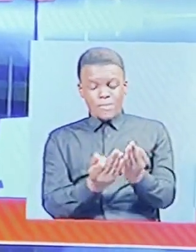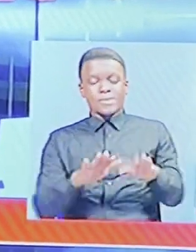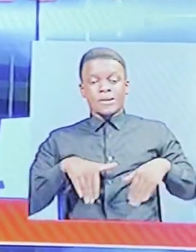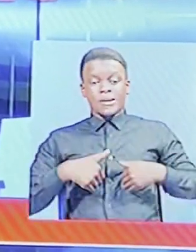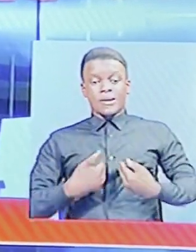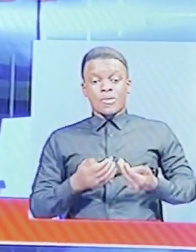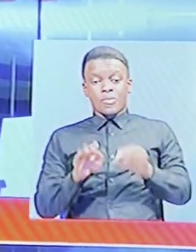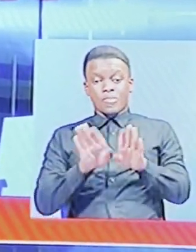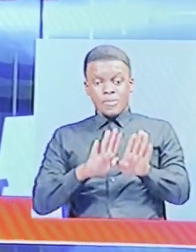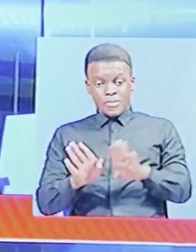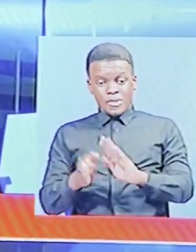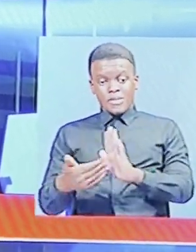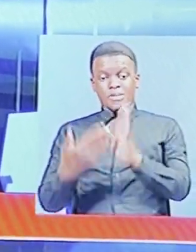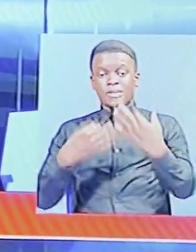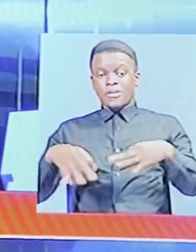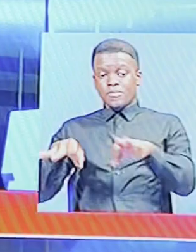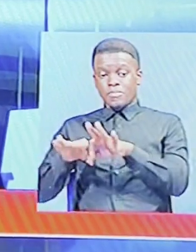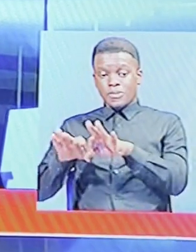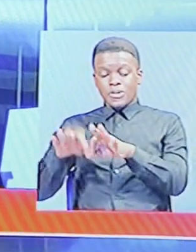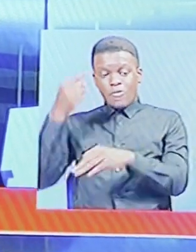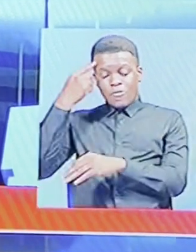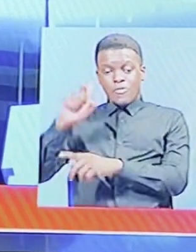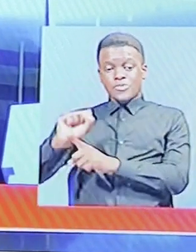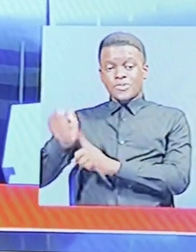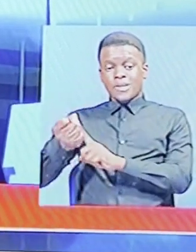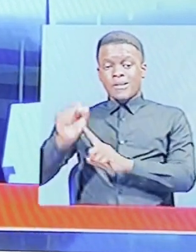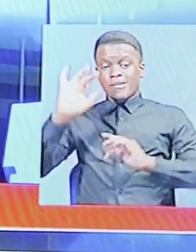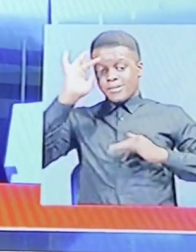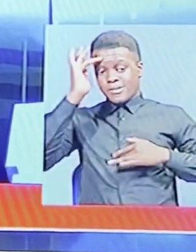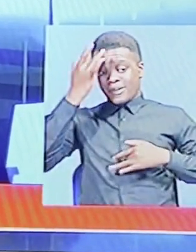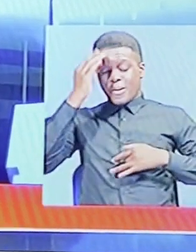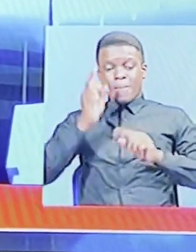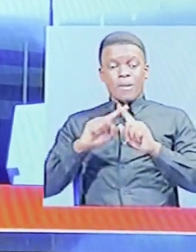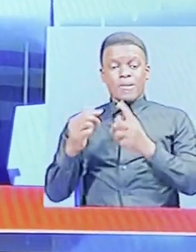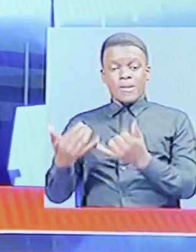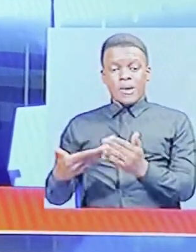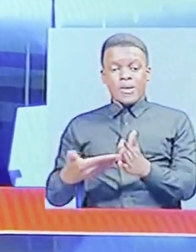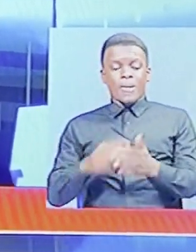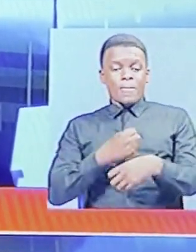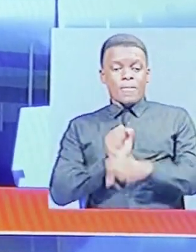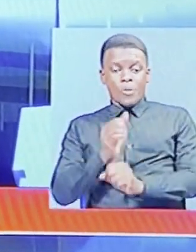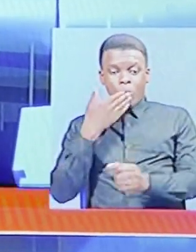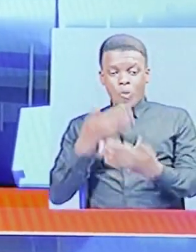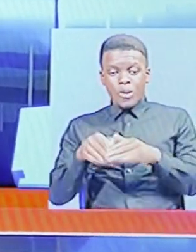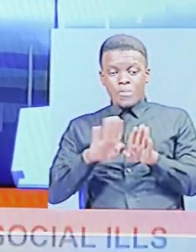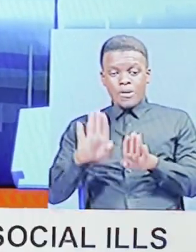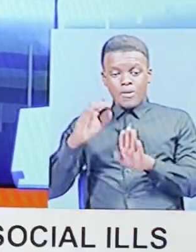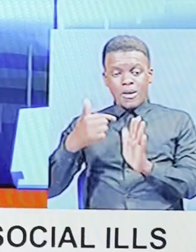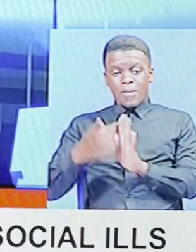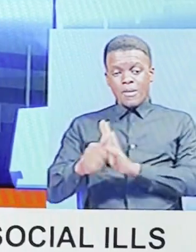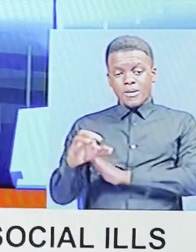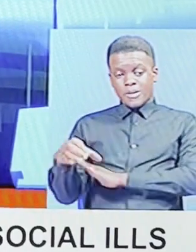hailed as crucial towards the war against social ills and resuscitating moral values among others. The program participants